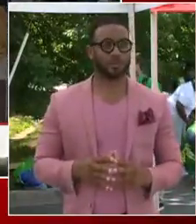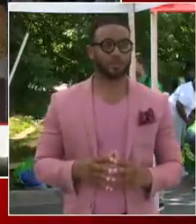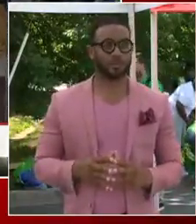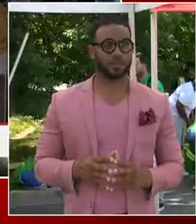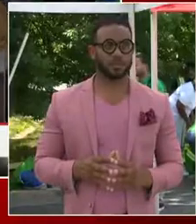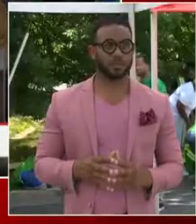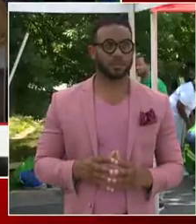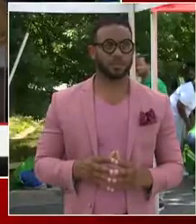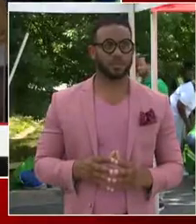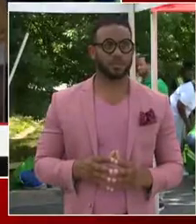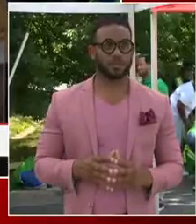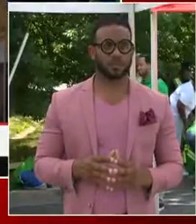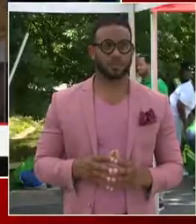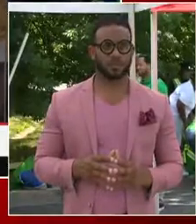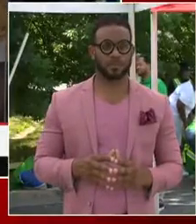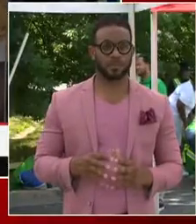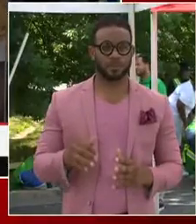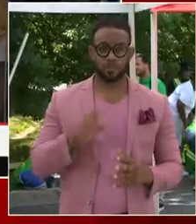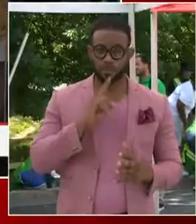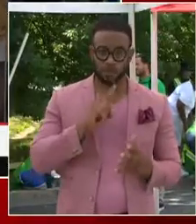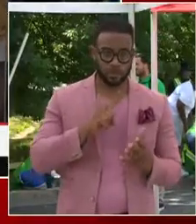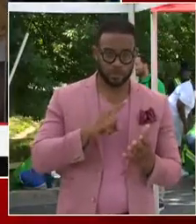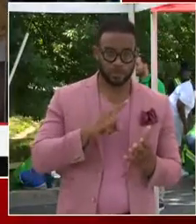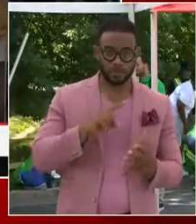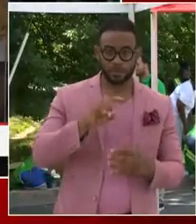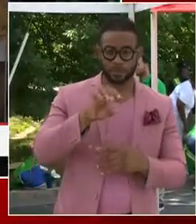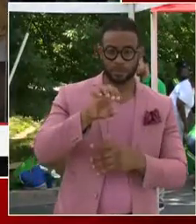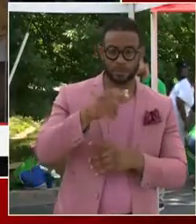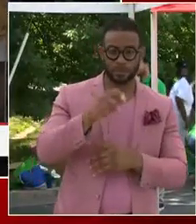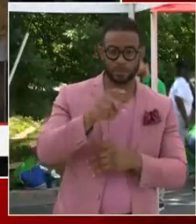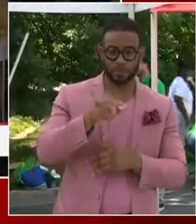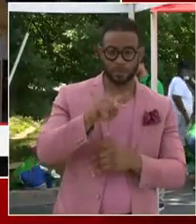applause. They are Check It Enterprises.